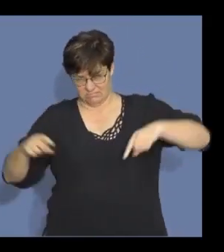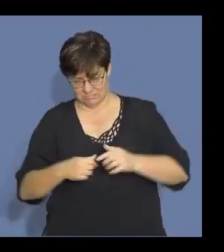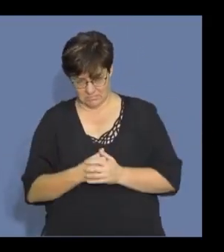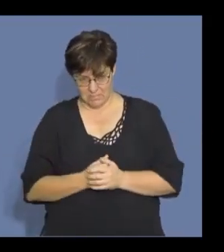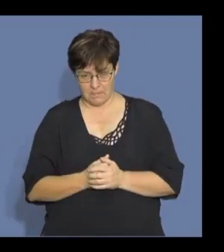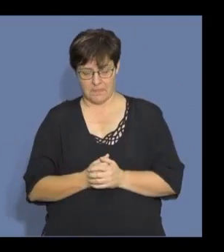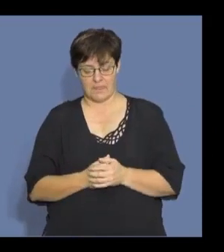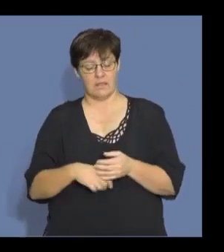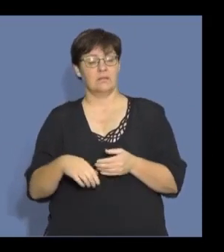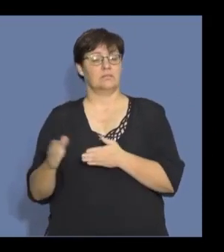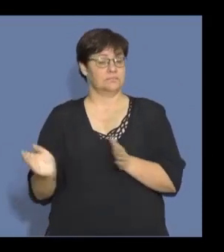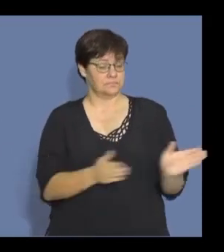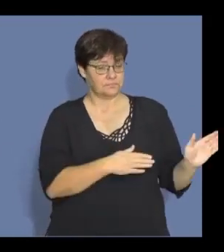cycle.